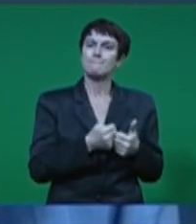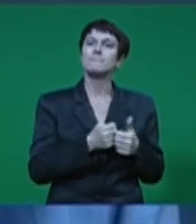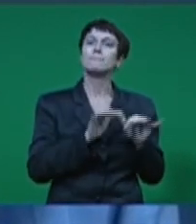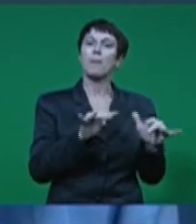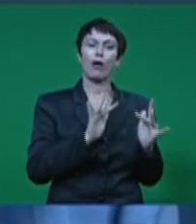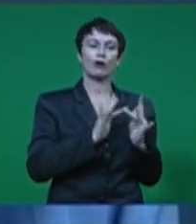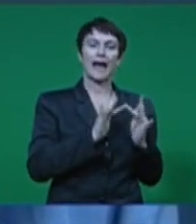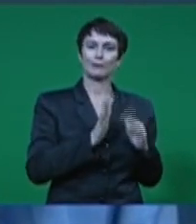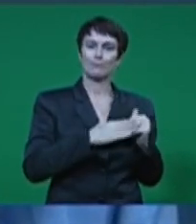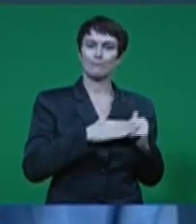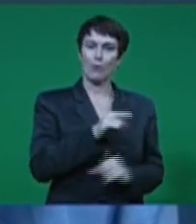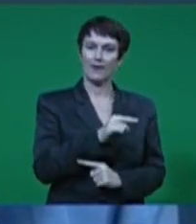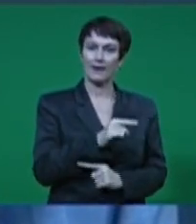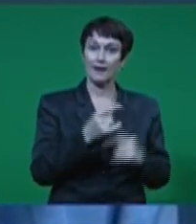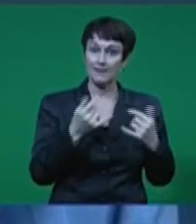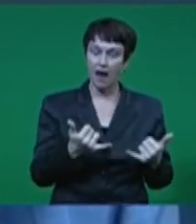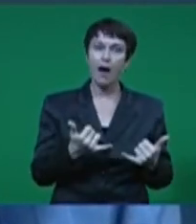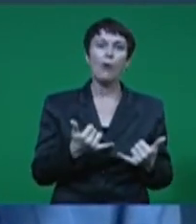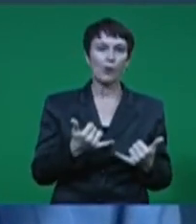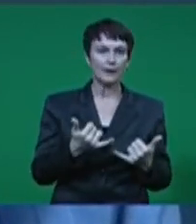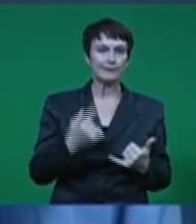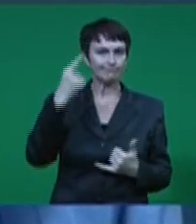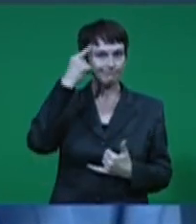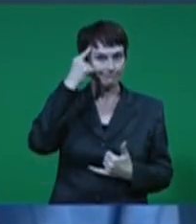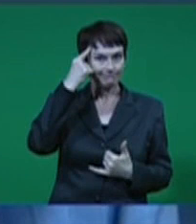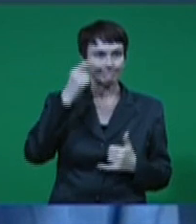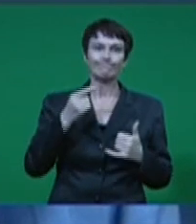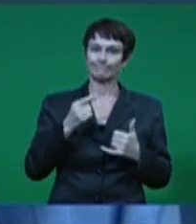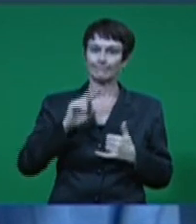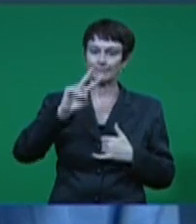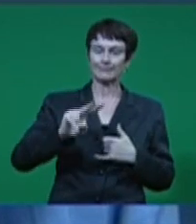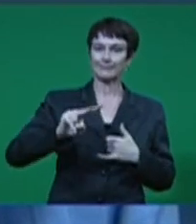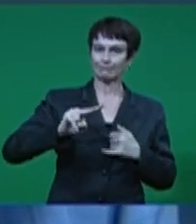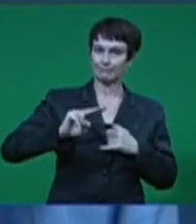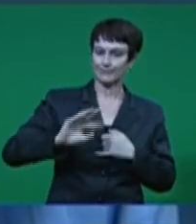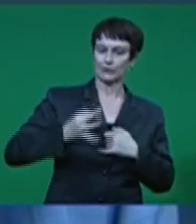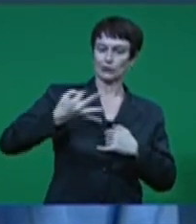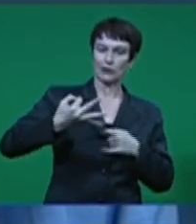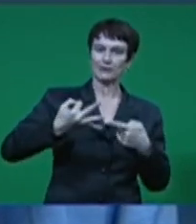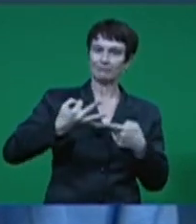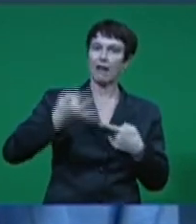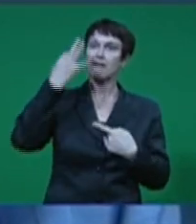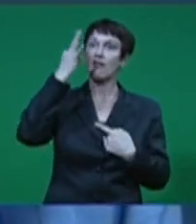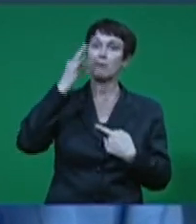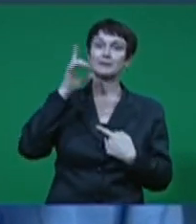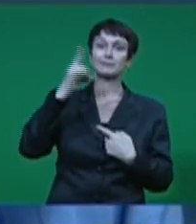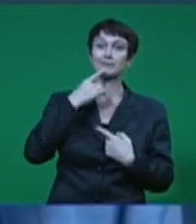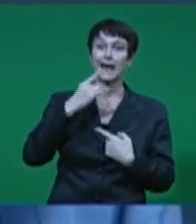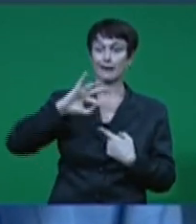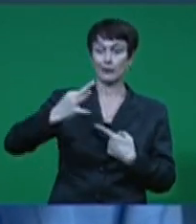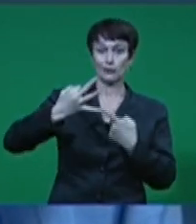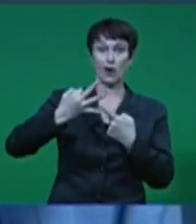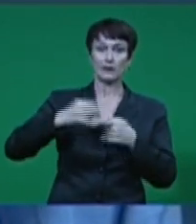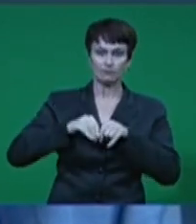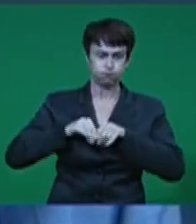that waves of infection will continue. As indicated by South Africa's public health authorities, a third